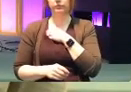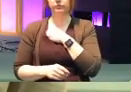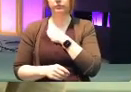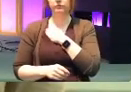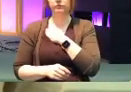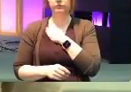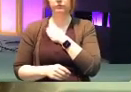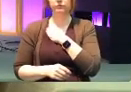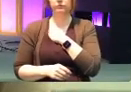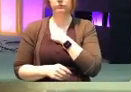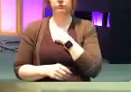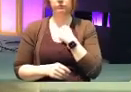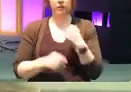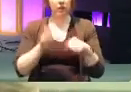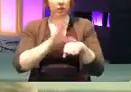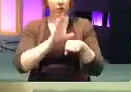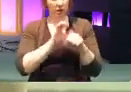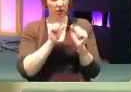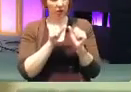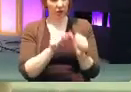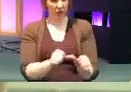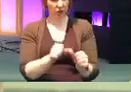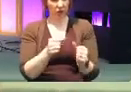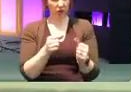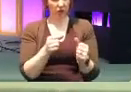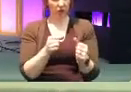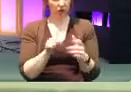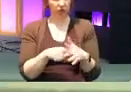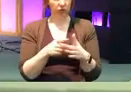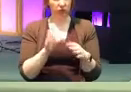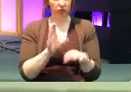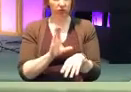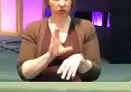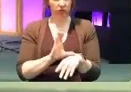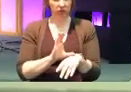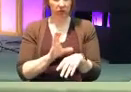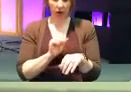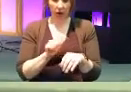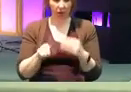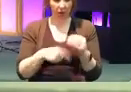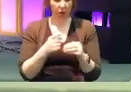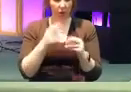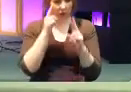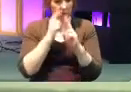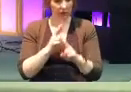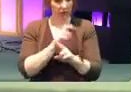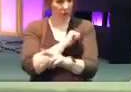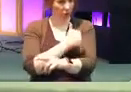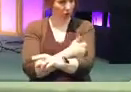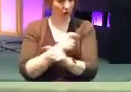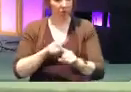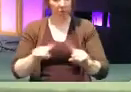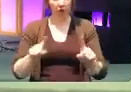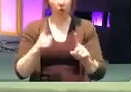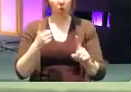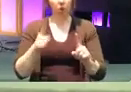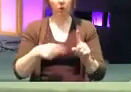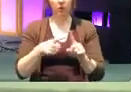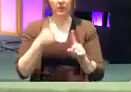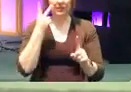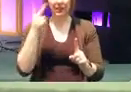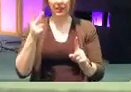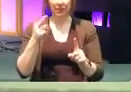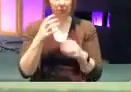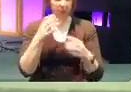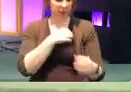Yeah. The churches that are deciding to continue to have church. Now, I'm all for, again, respecting authority. But when we see some of the things that are happening in Canada where the